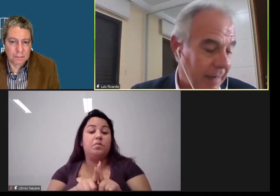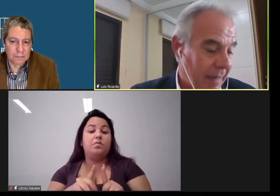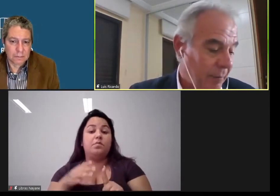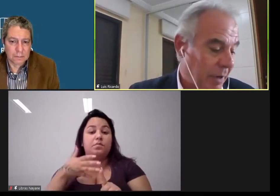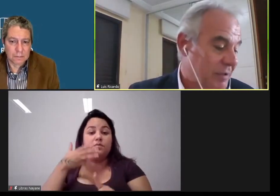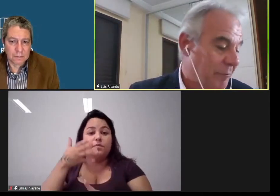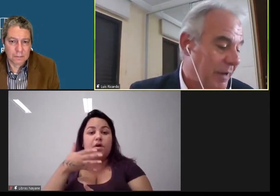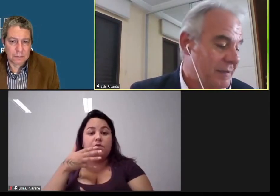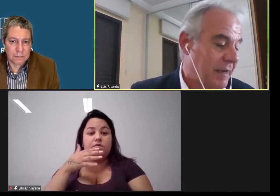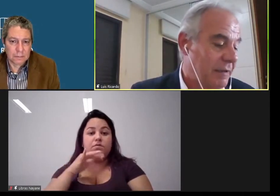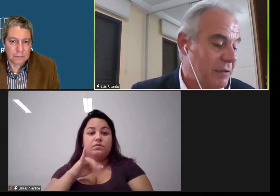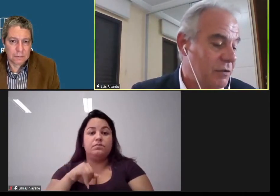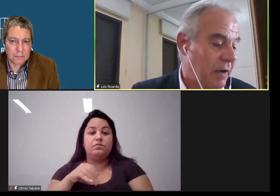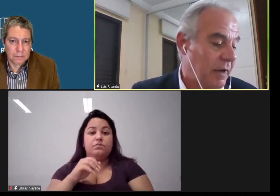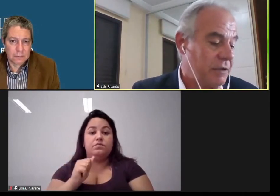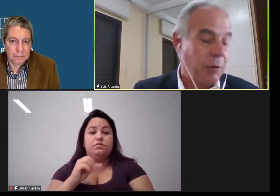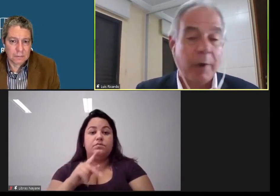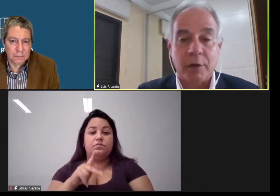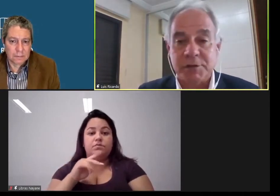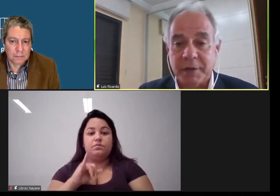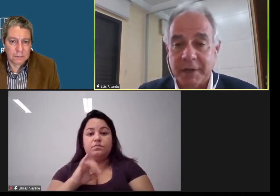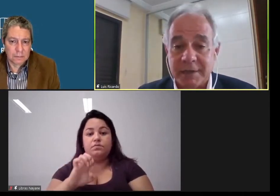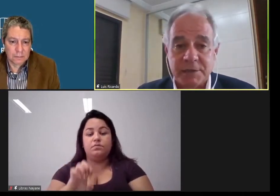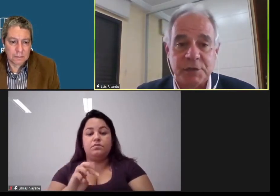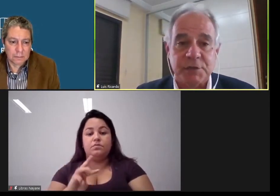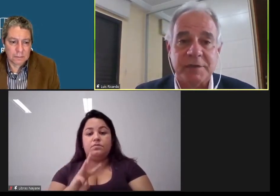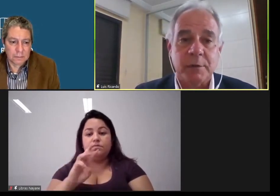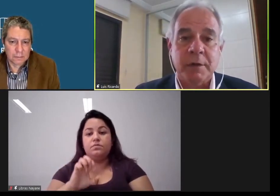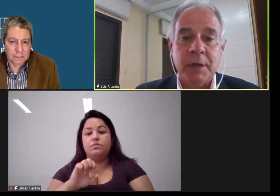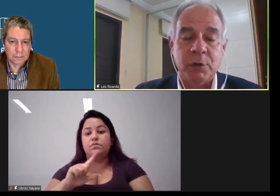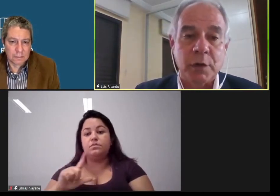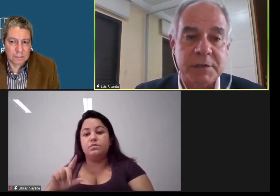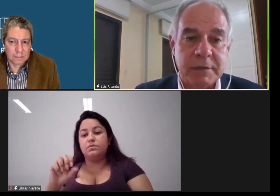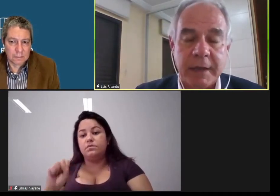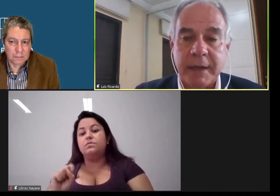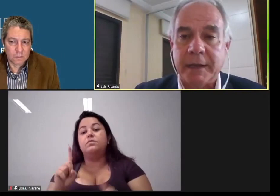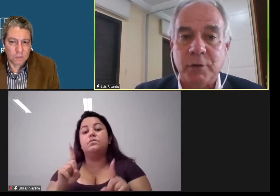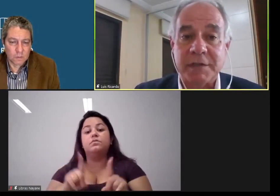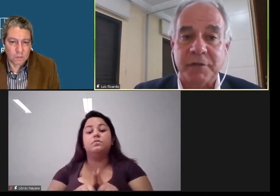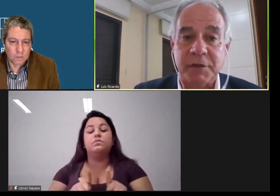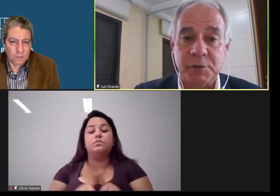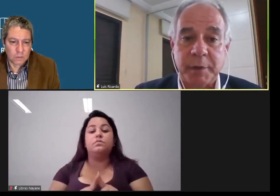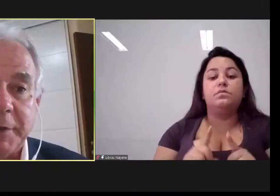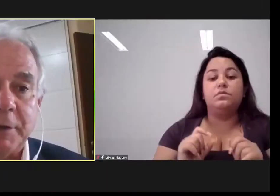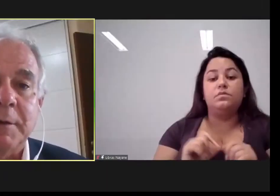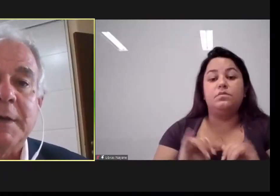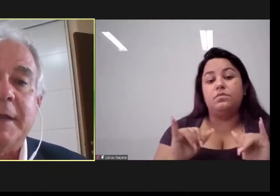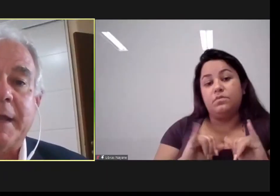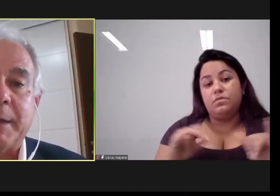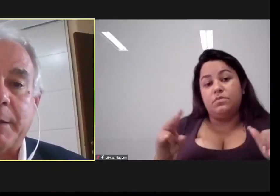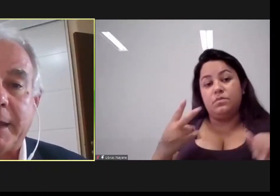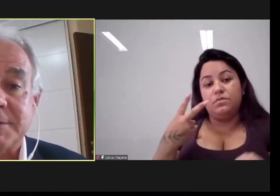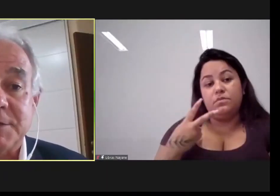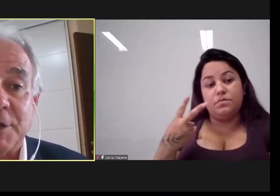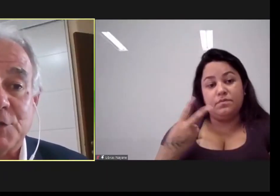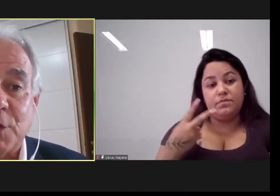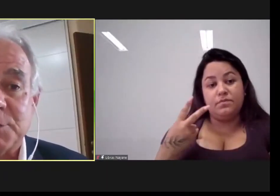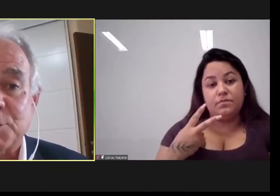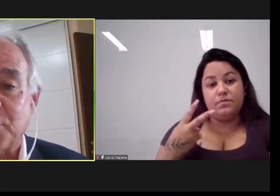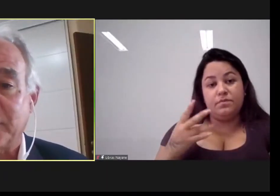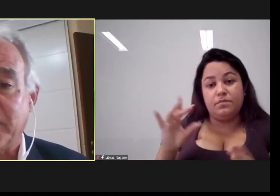So I'll pass the floor to our speaker, Mrs. Jackie Wells. I have two